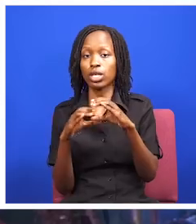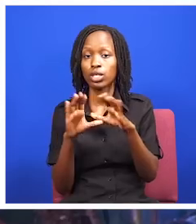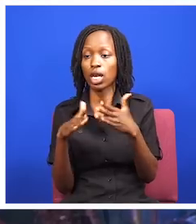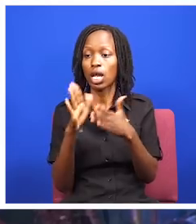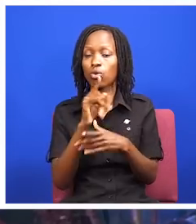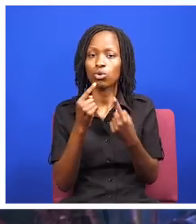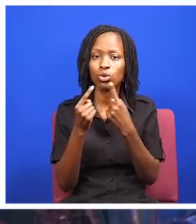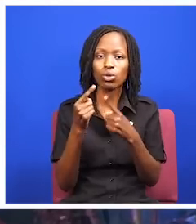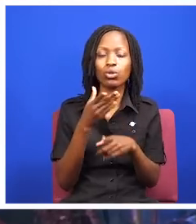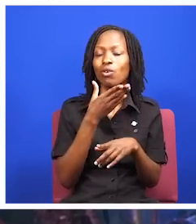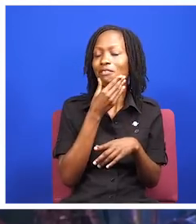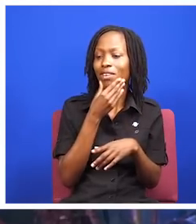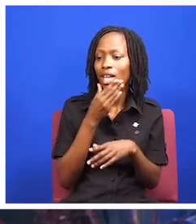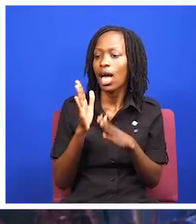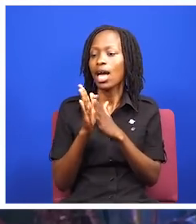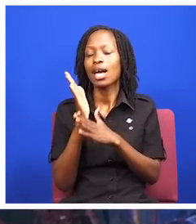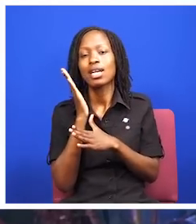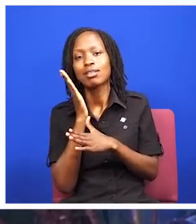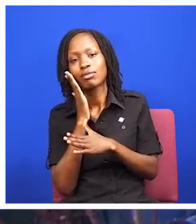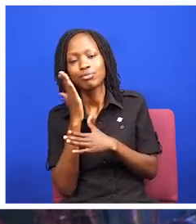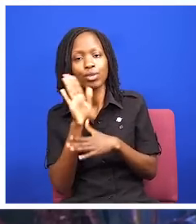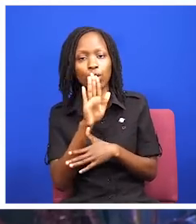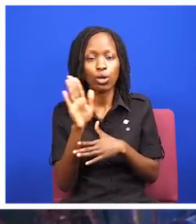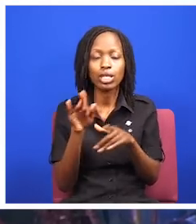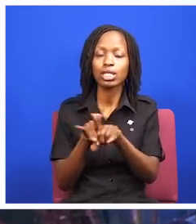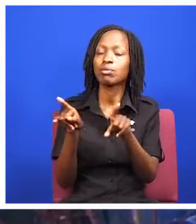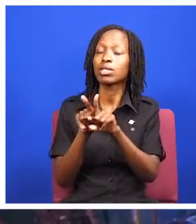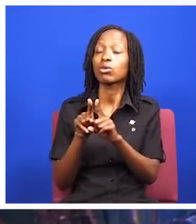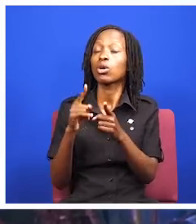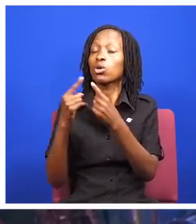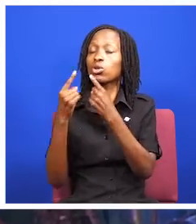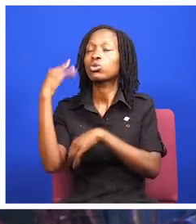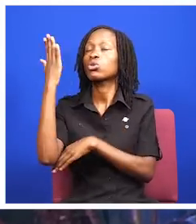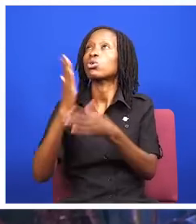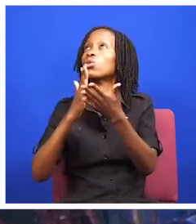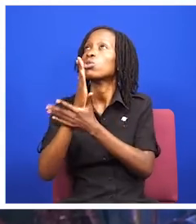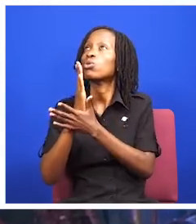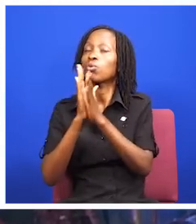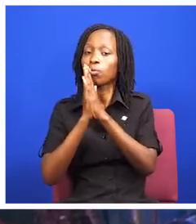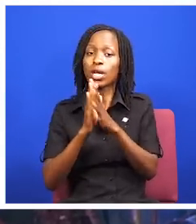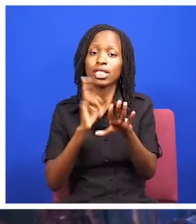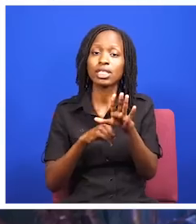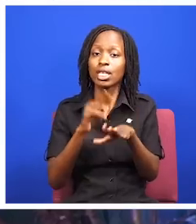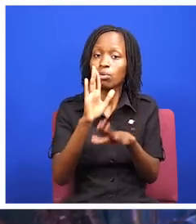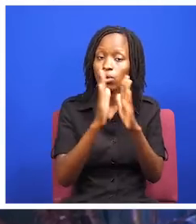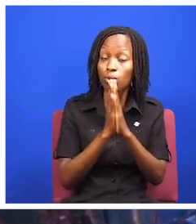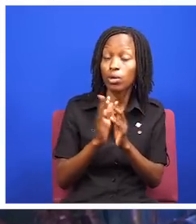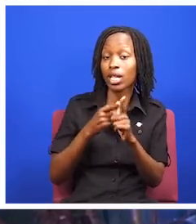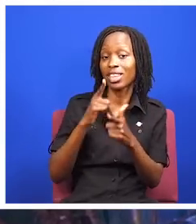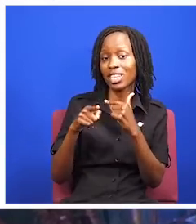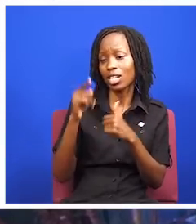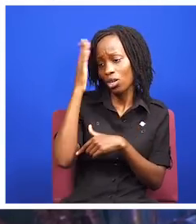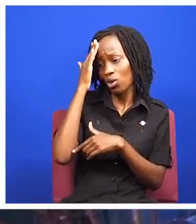communication. The way you talk to dad, the way you talk to mom at home. We talk to God through prayer. So when you are praying, you